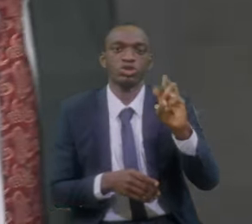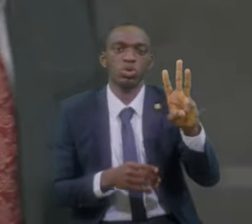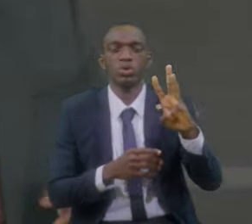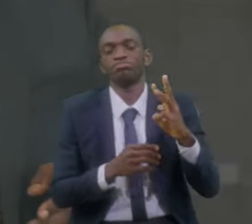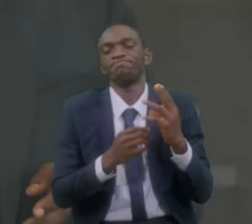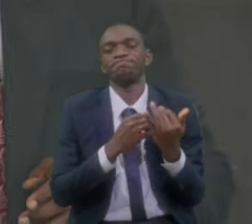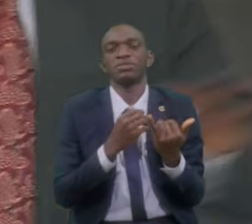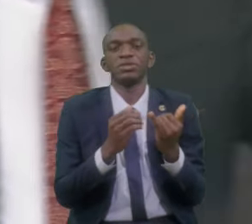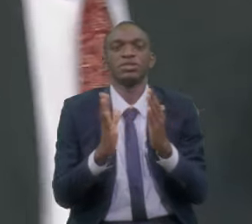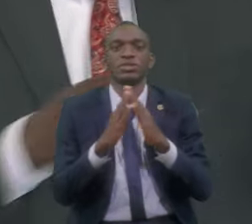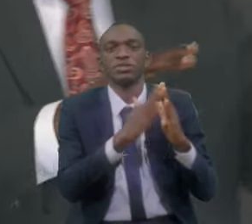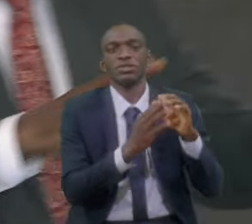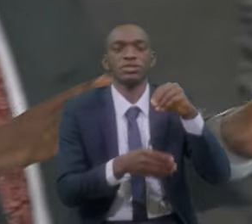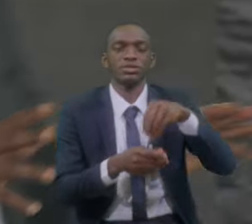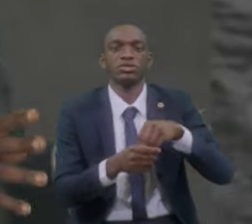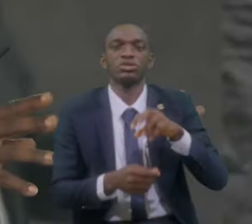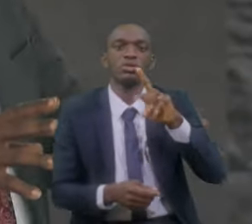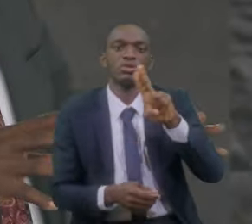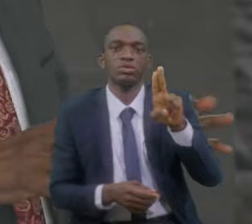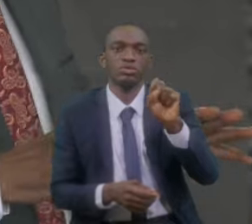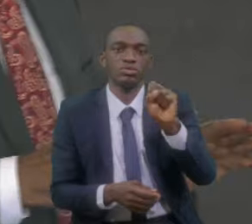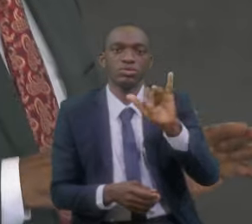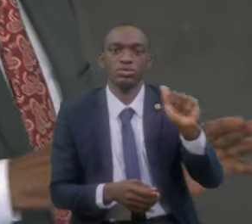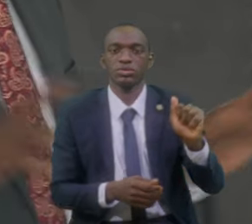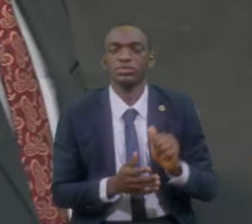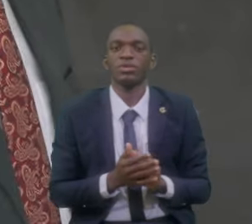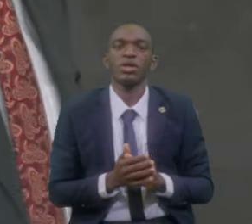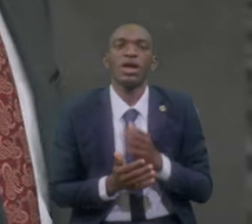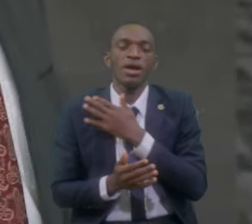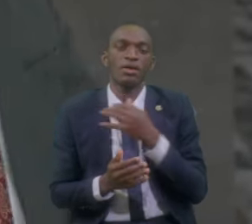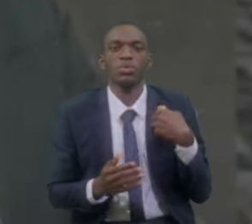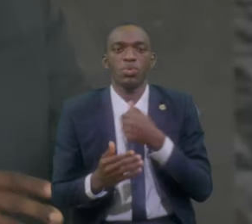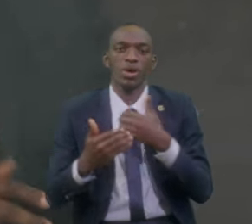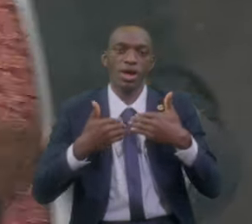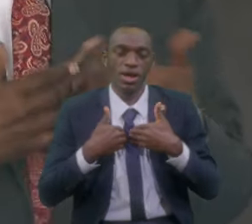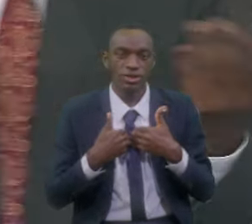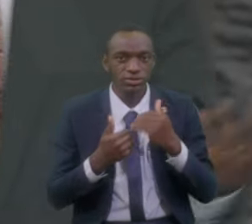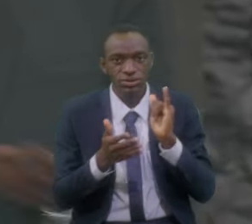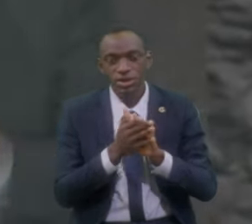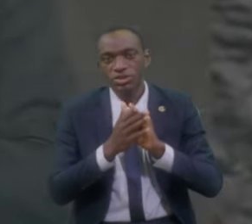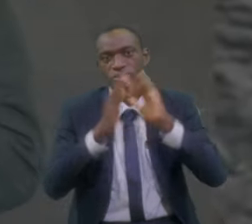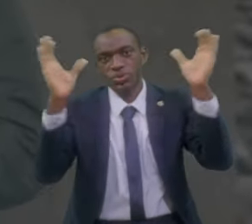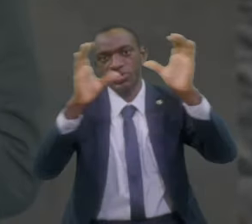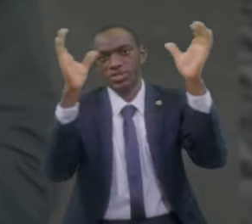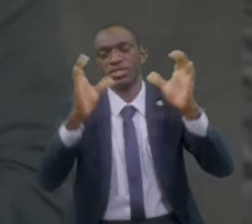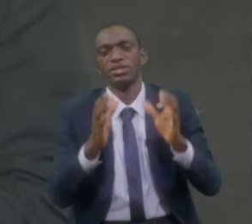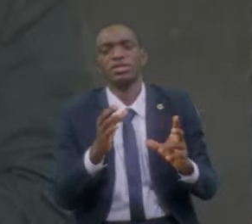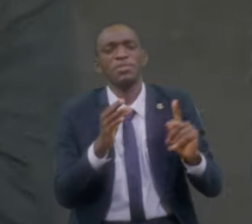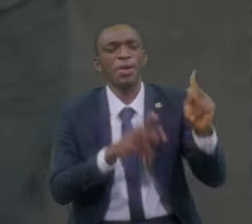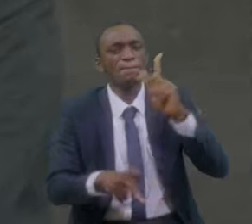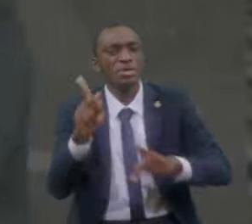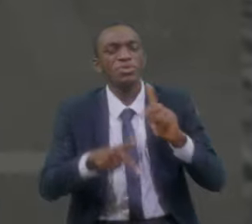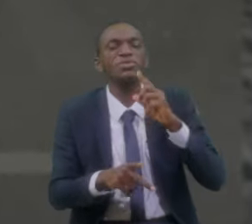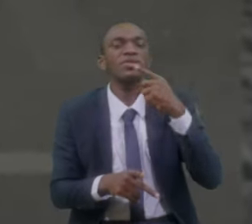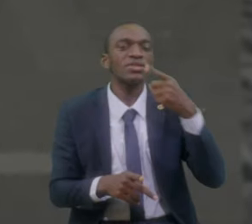Russia, and we had a crusade. The people said,